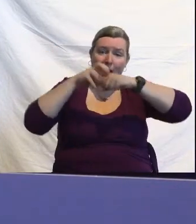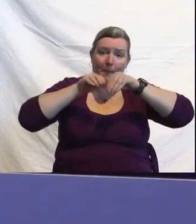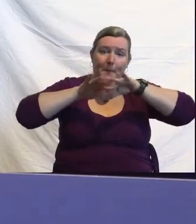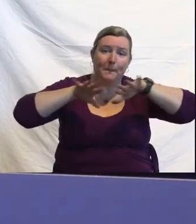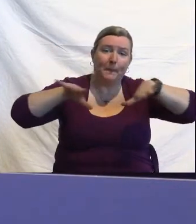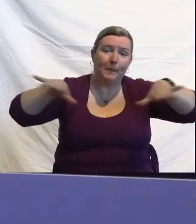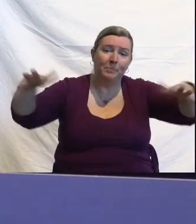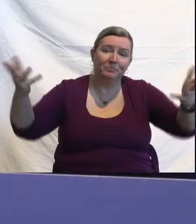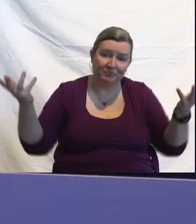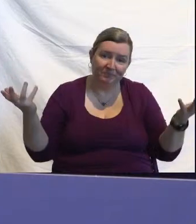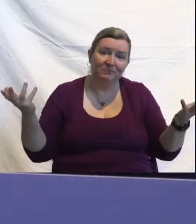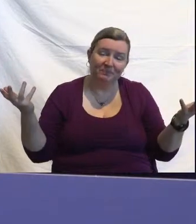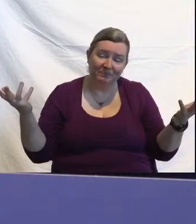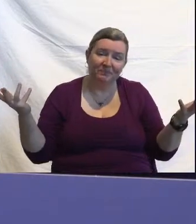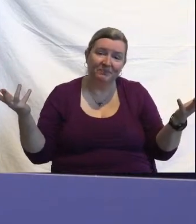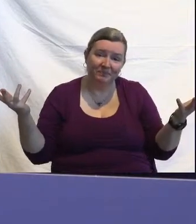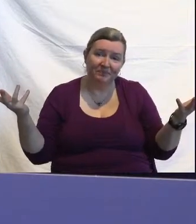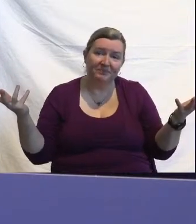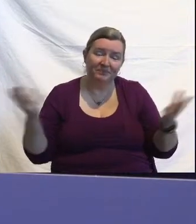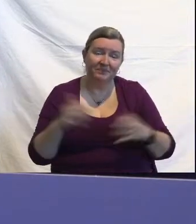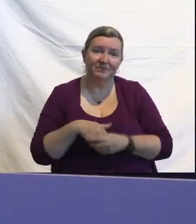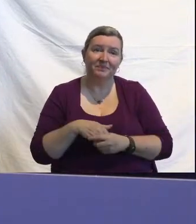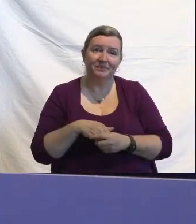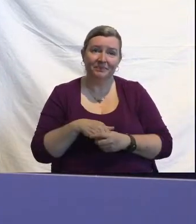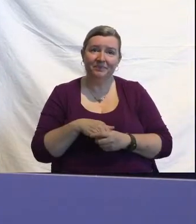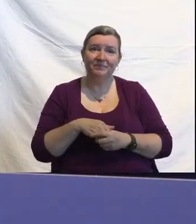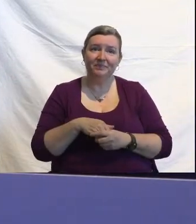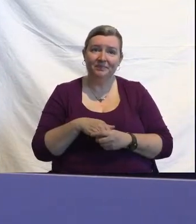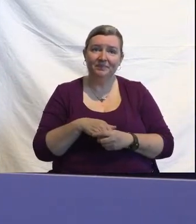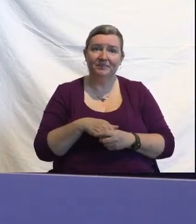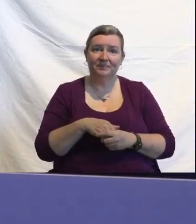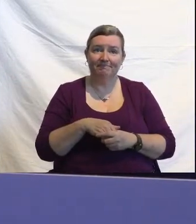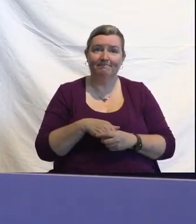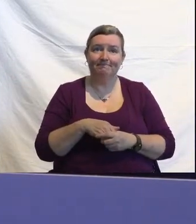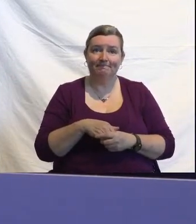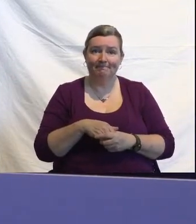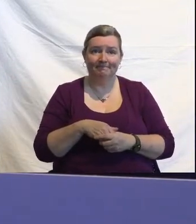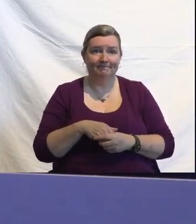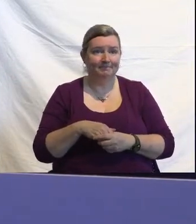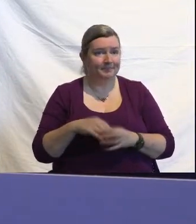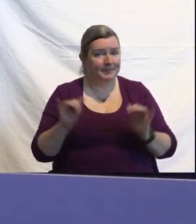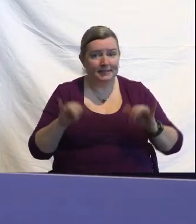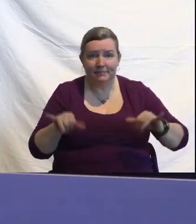management, right? It's vaccination, will help prevent the spread of any of our